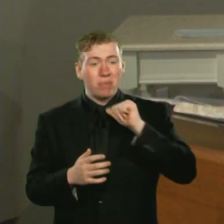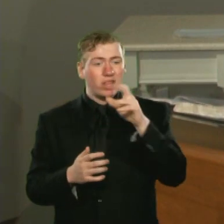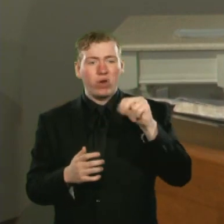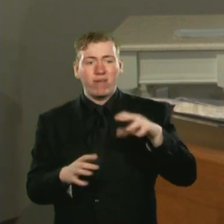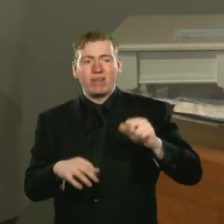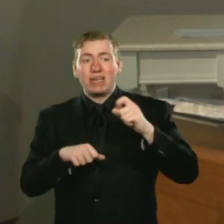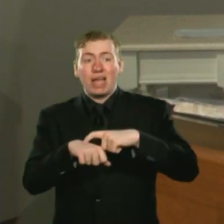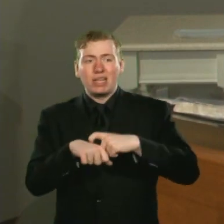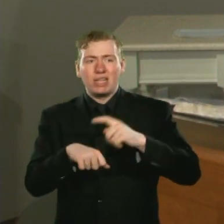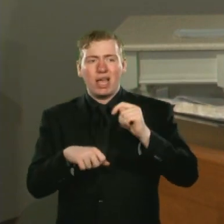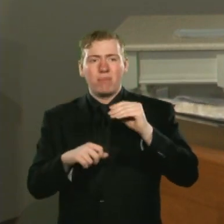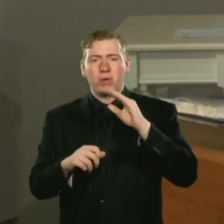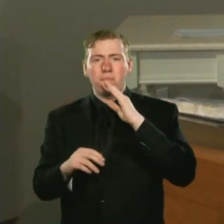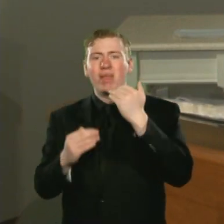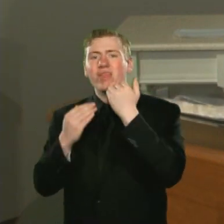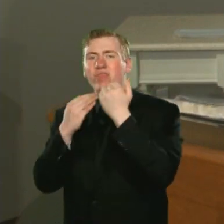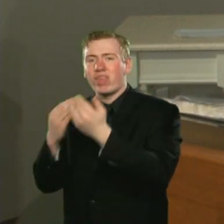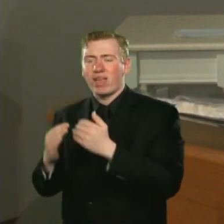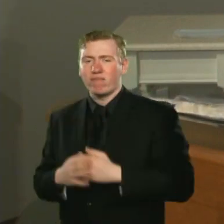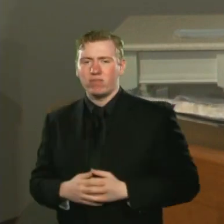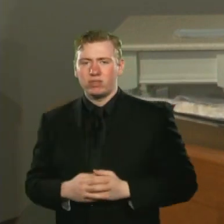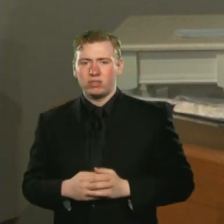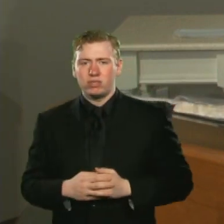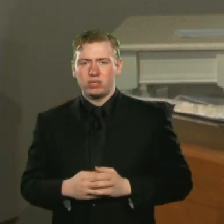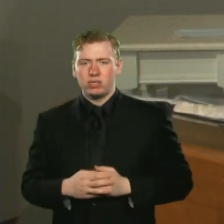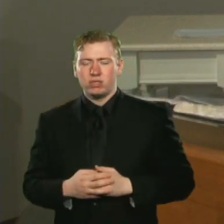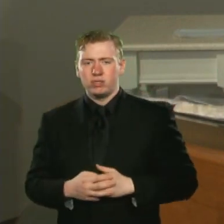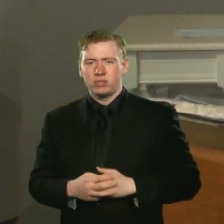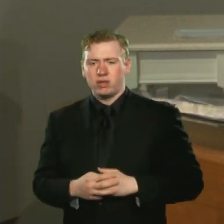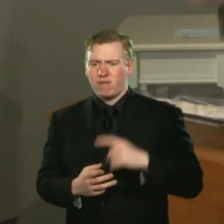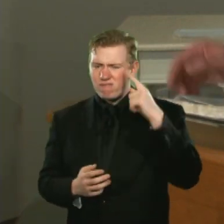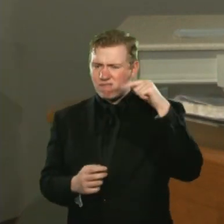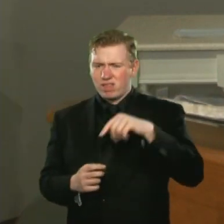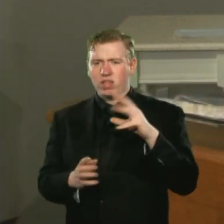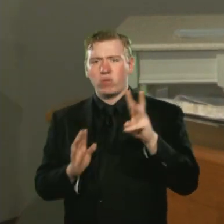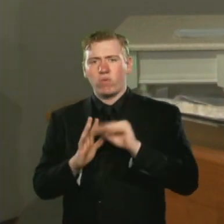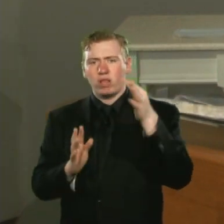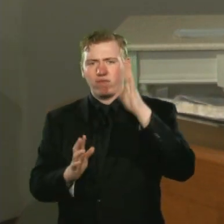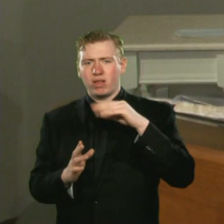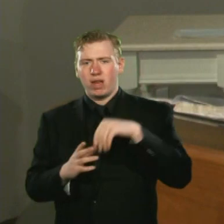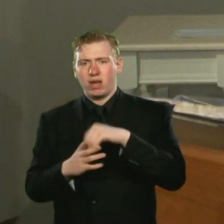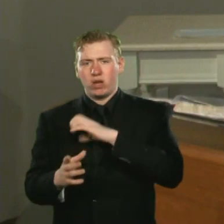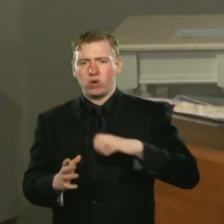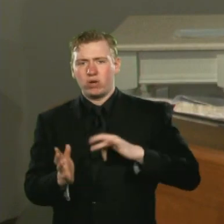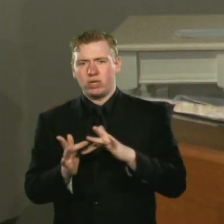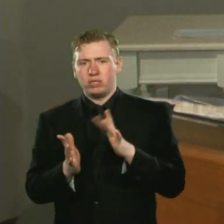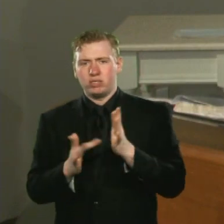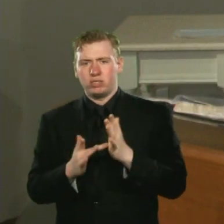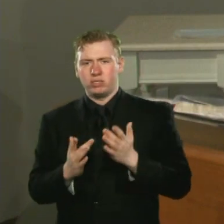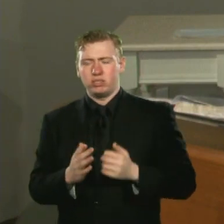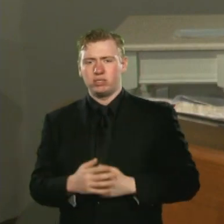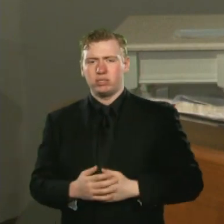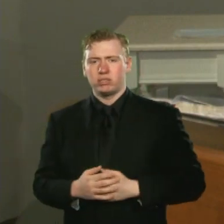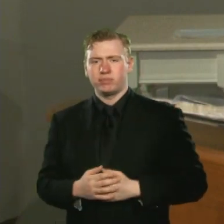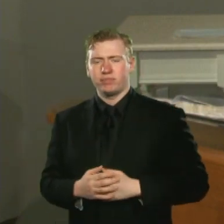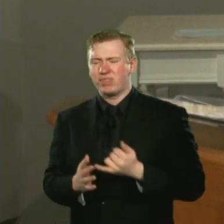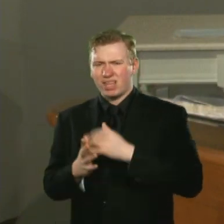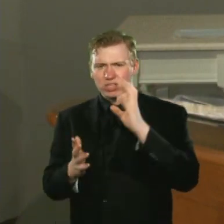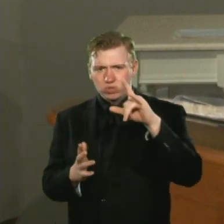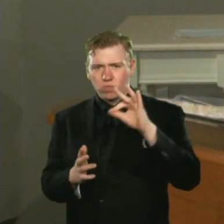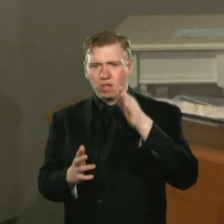back and express gratitude? In everything give thanks, for this is the will of God in Christ Jesus concerning you. It's the